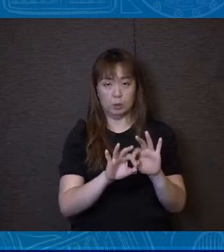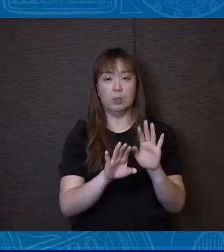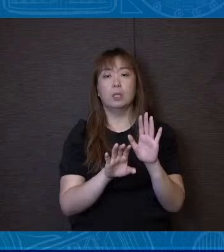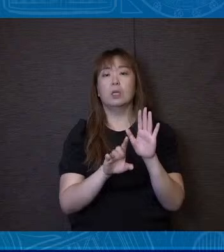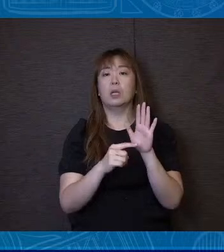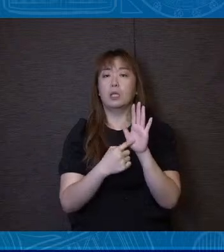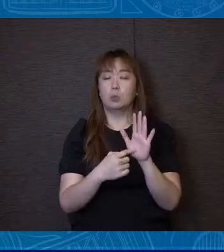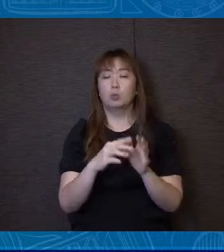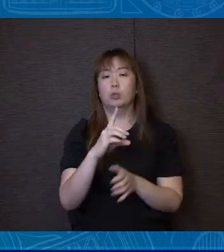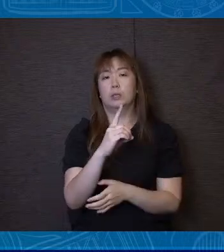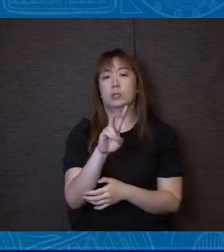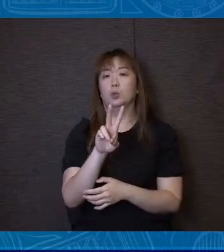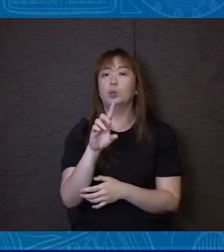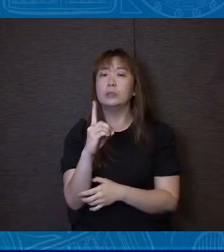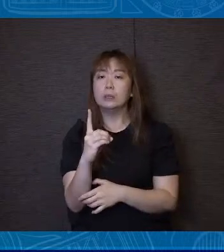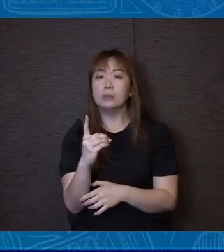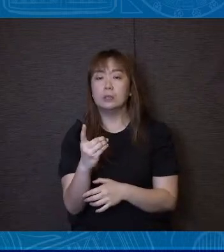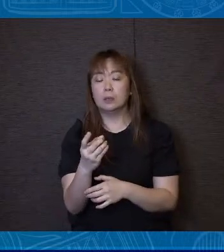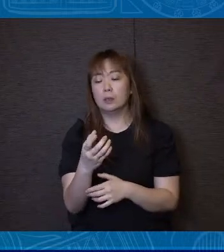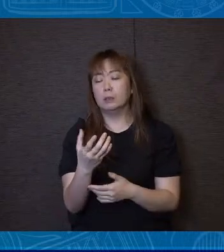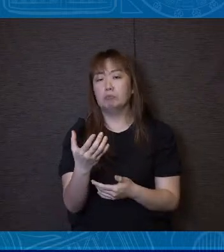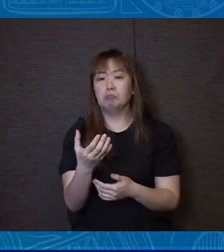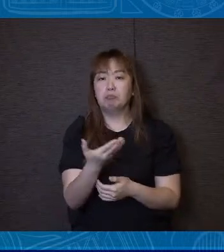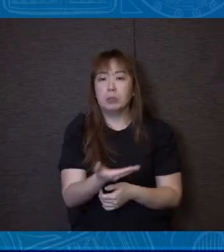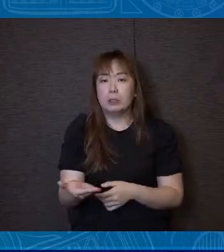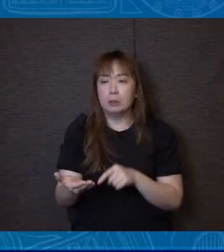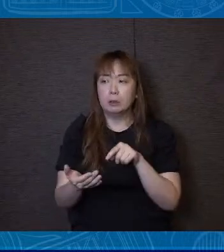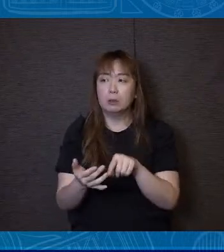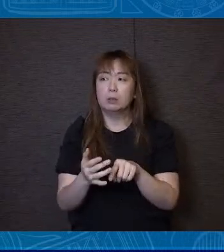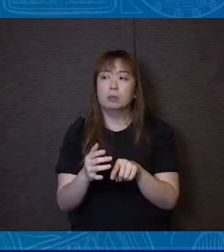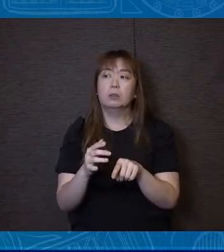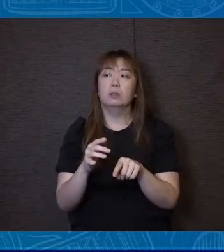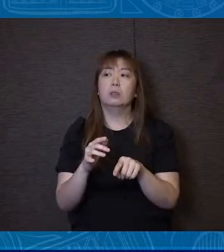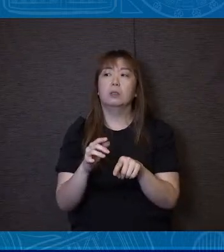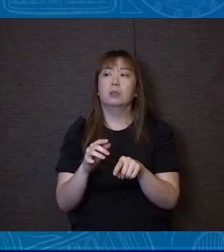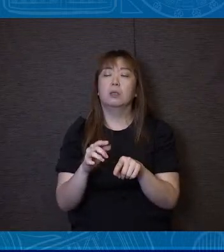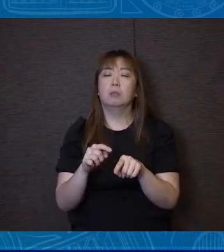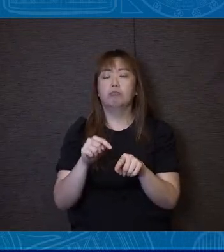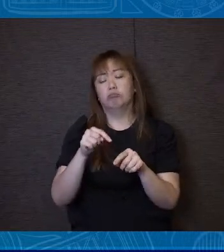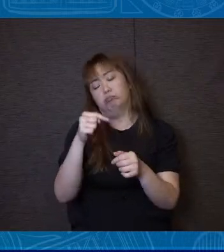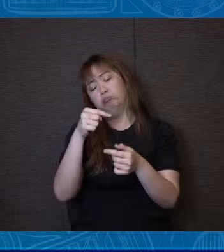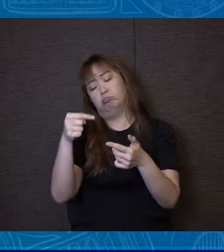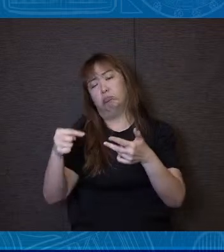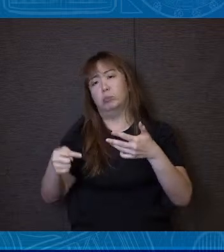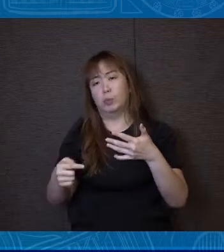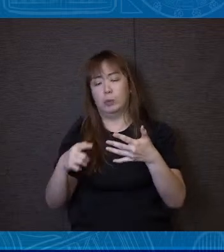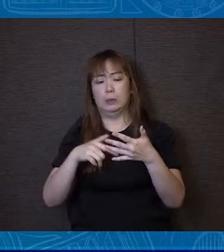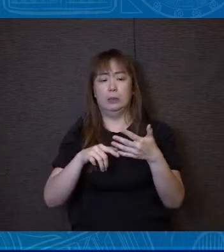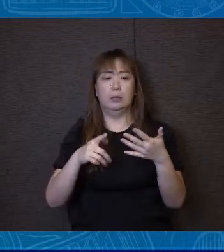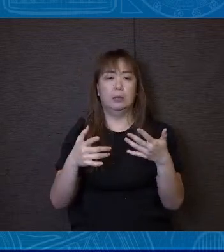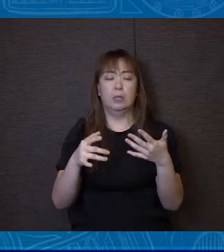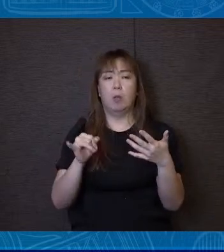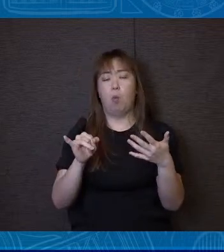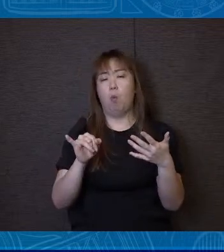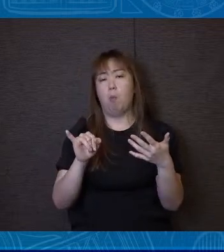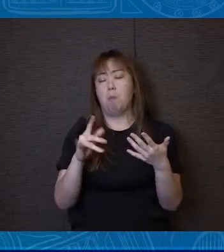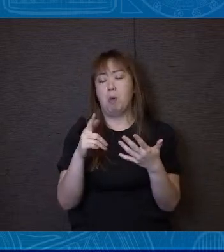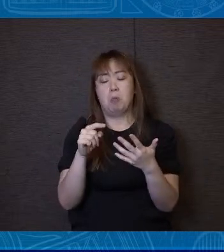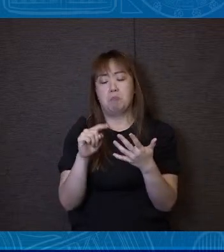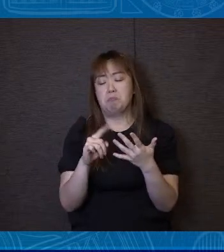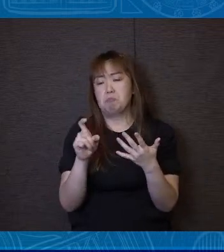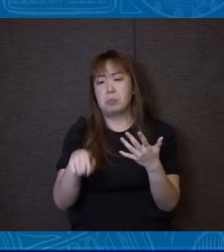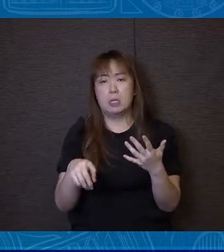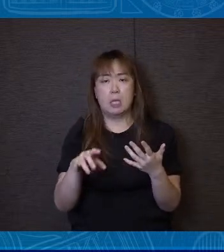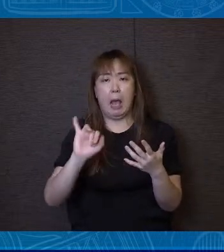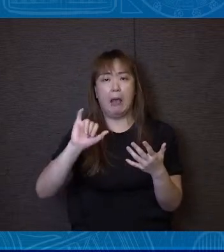D2D devices, for example, for Starlink and so on, they need to have an iPhone 15 or 16,